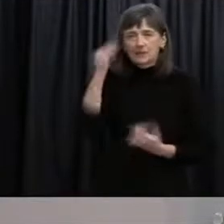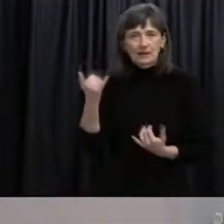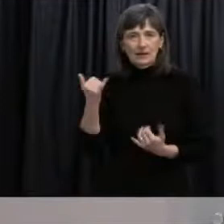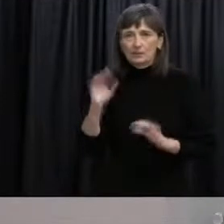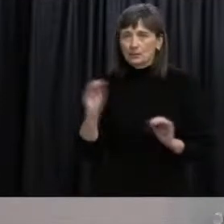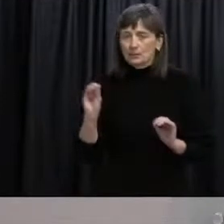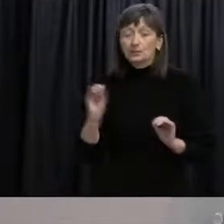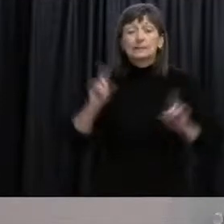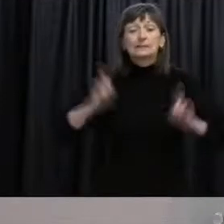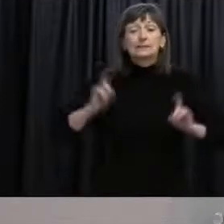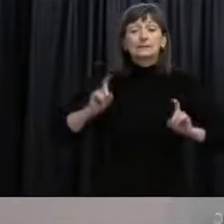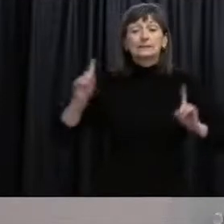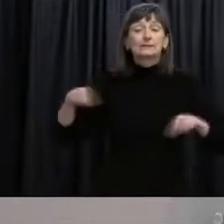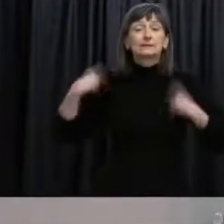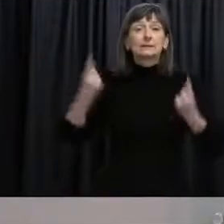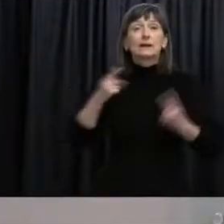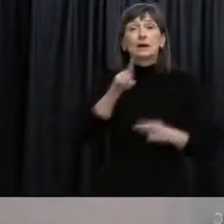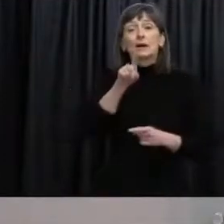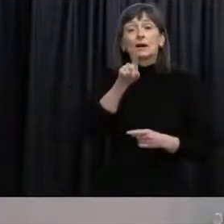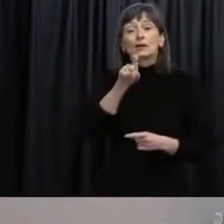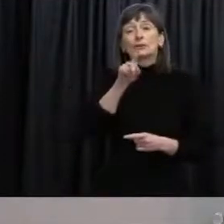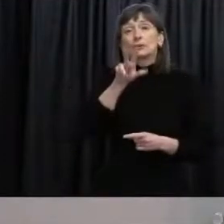and we've tested a total of